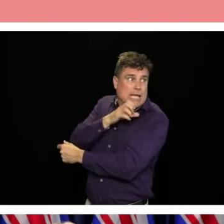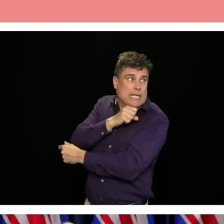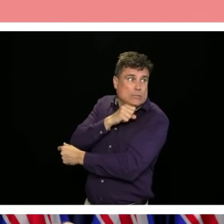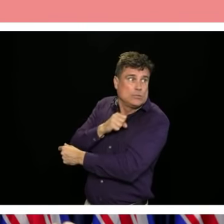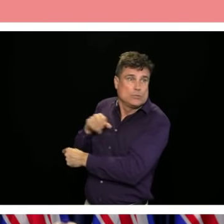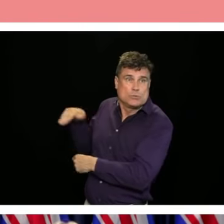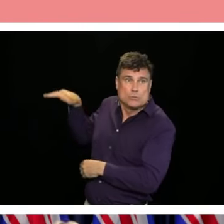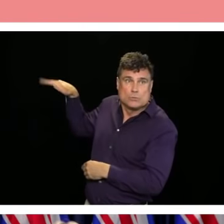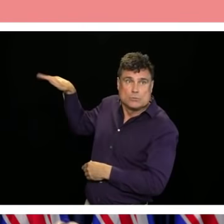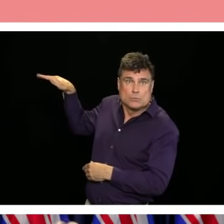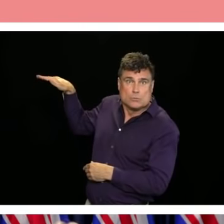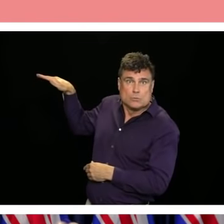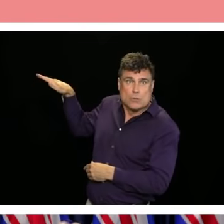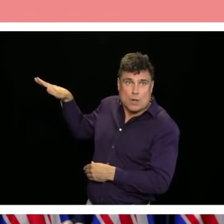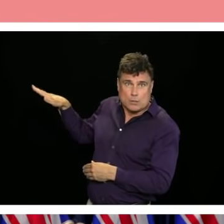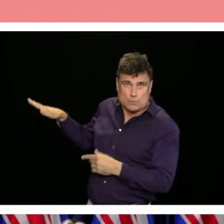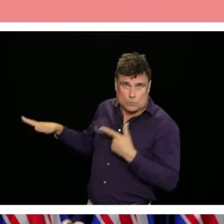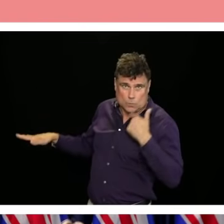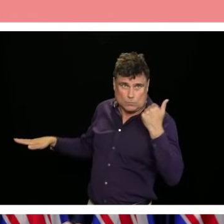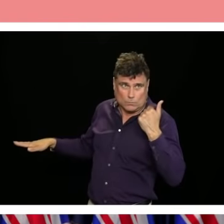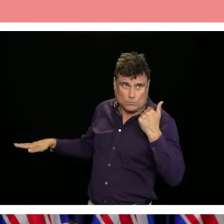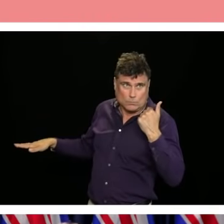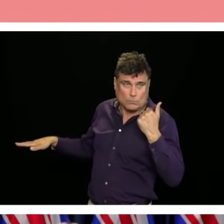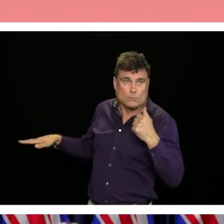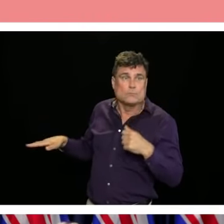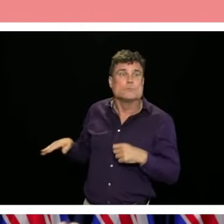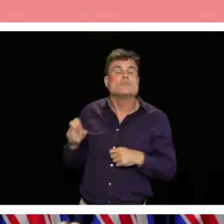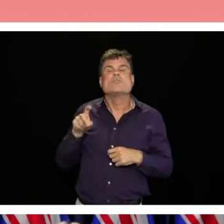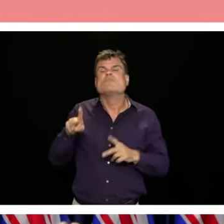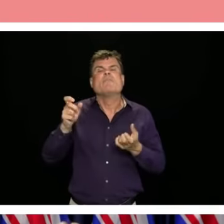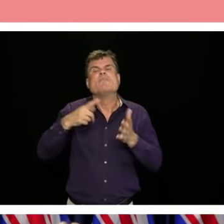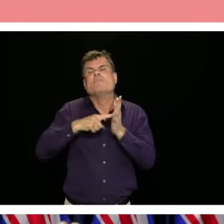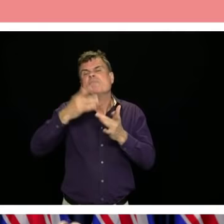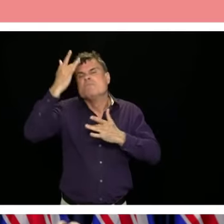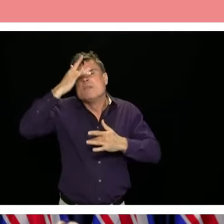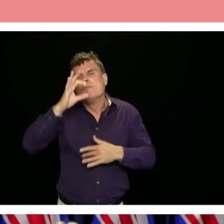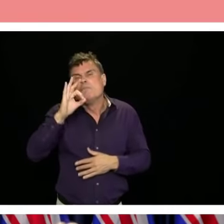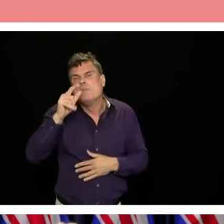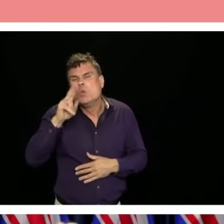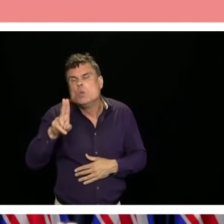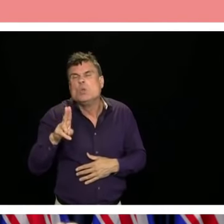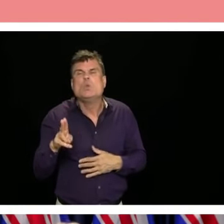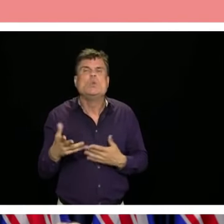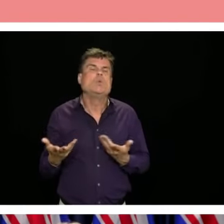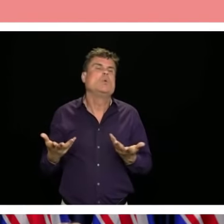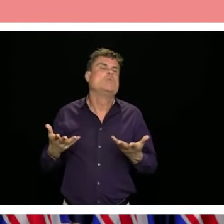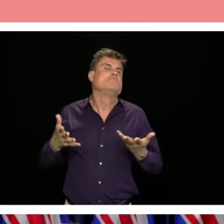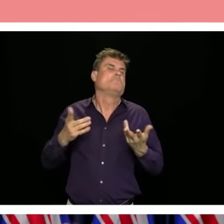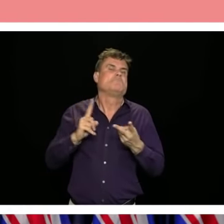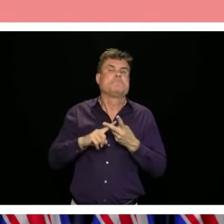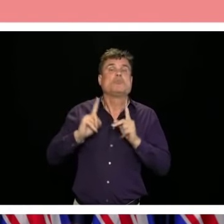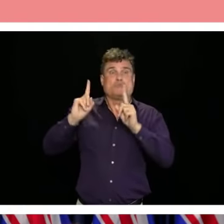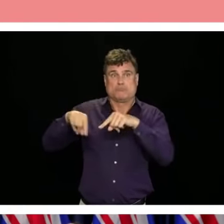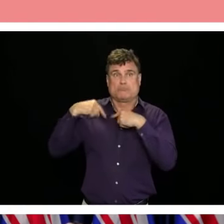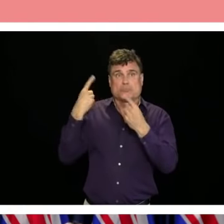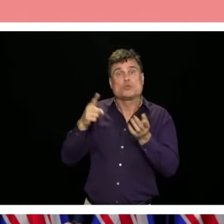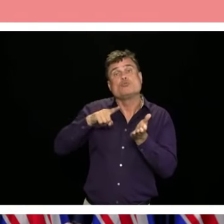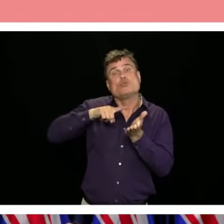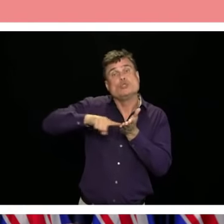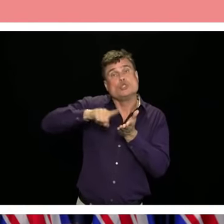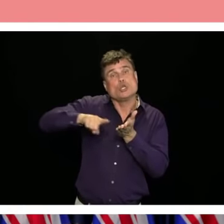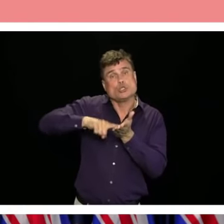call age-structured modeling. So it's based on real data about how different age groups interact in